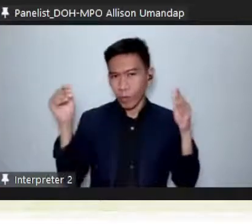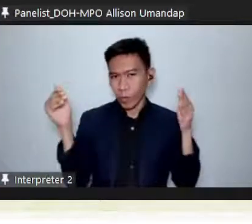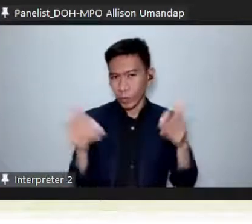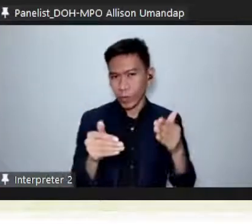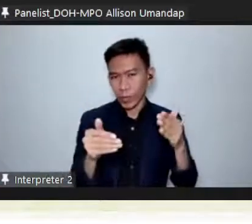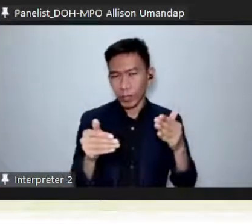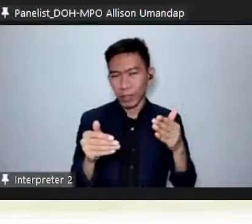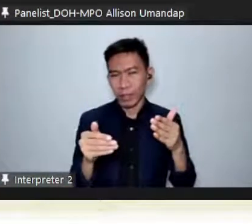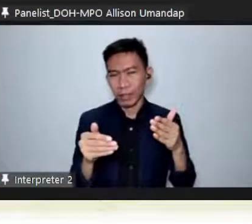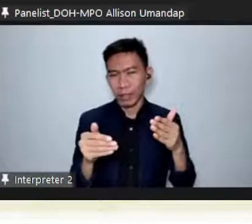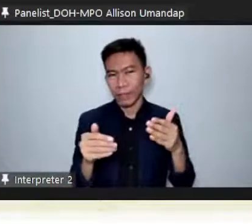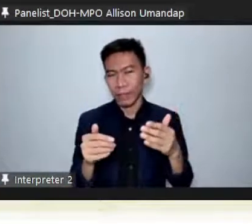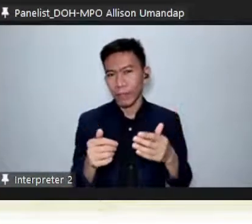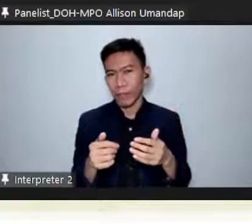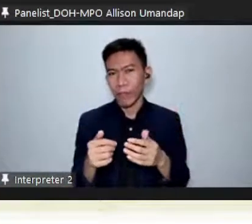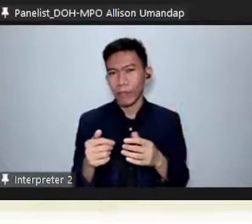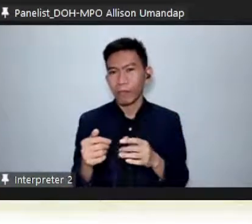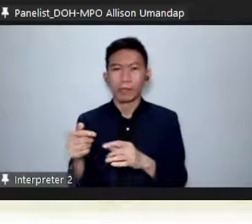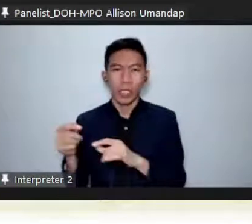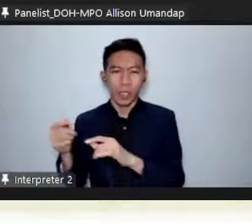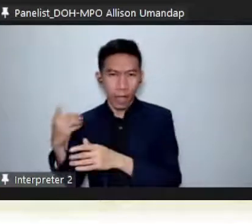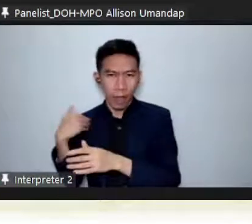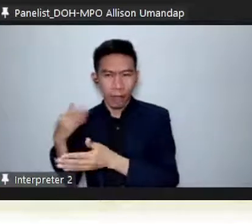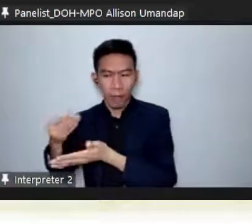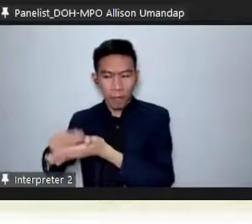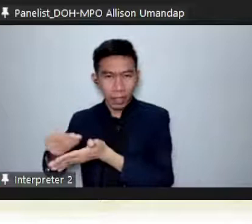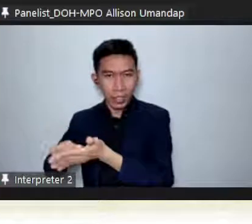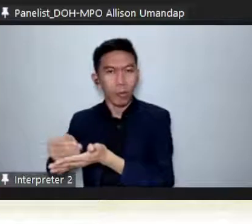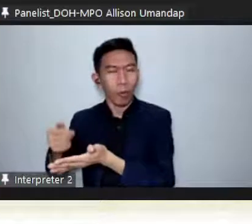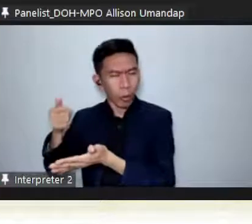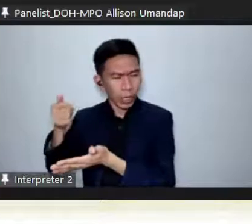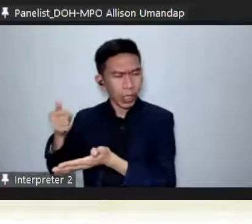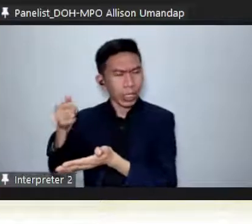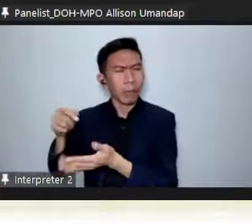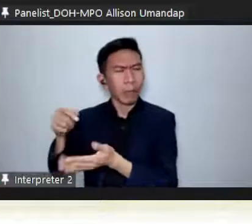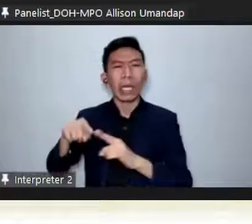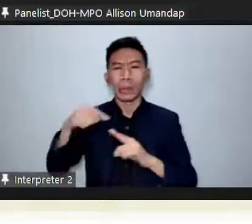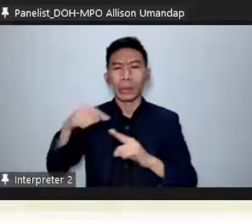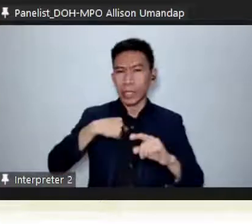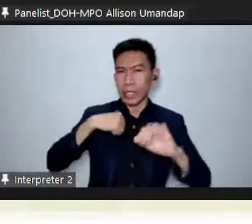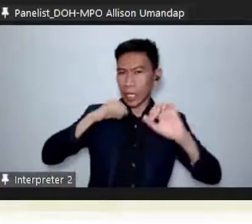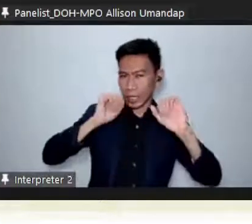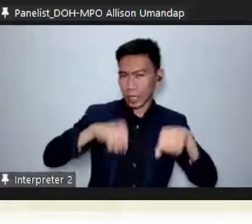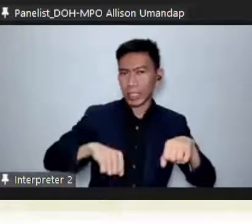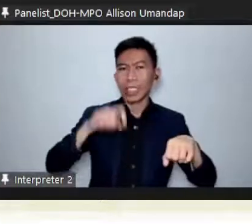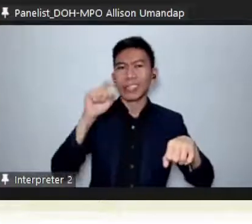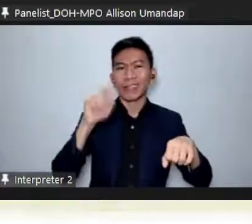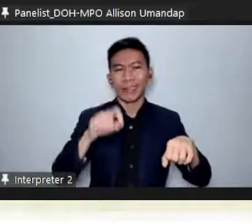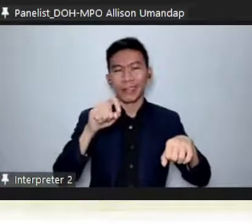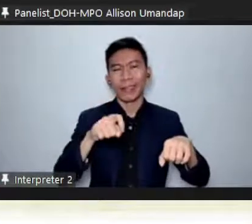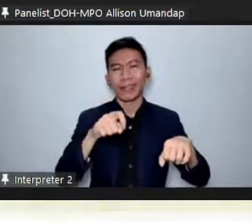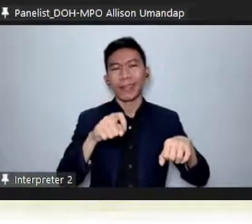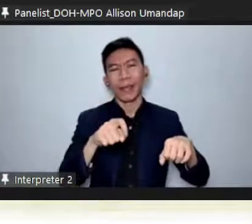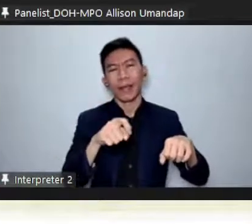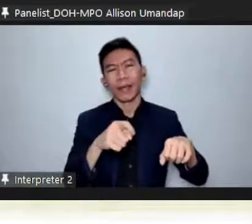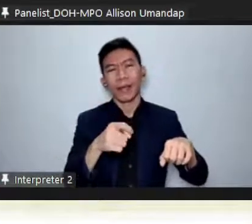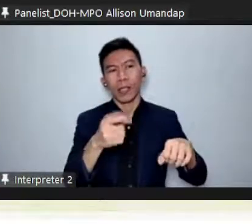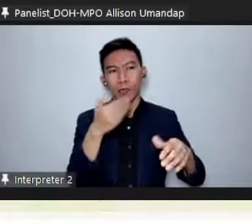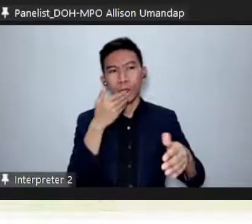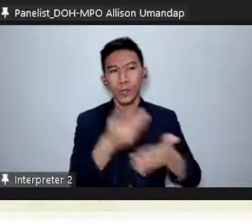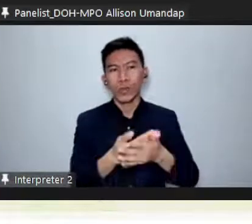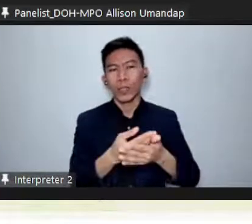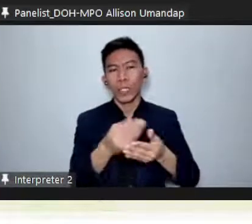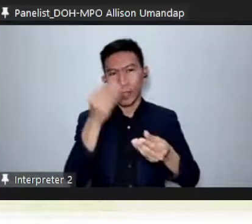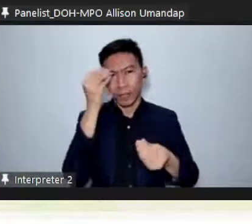Well, apart from making sure there's money to run it, I do agree that we will also need a very good information